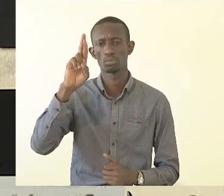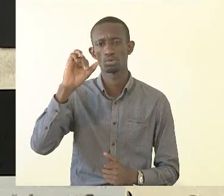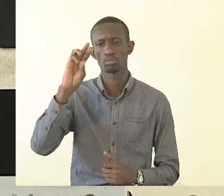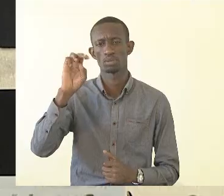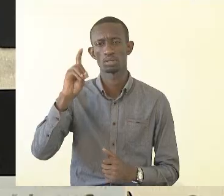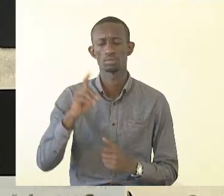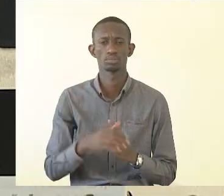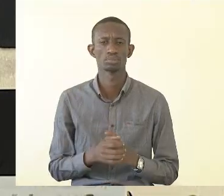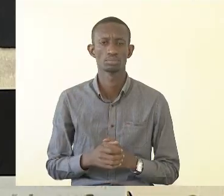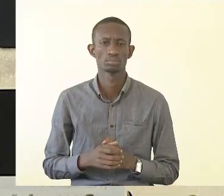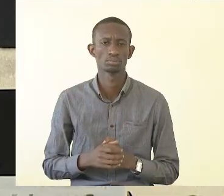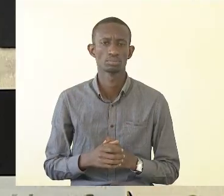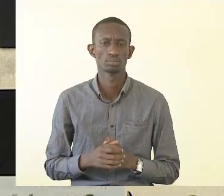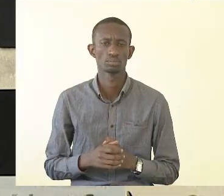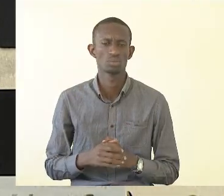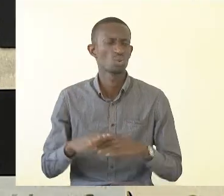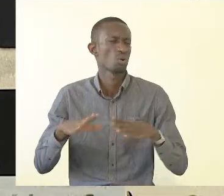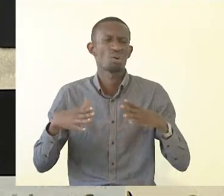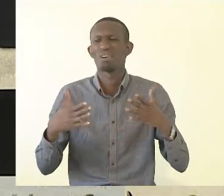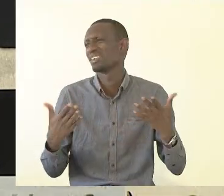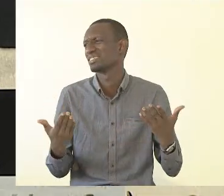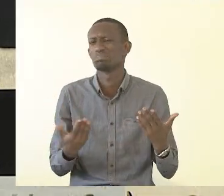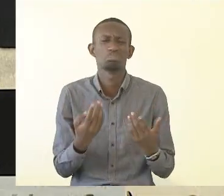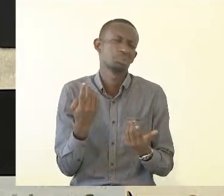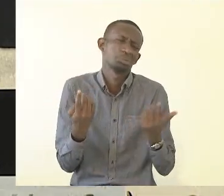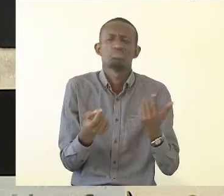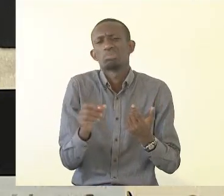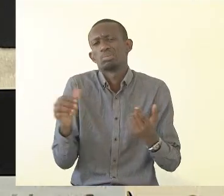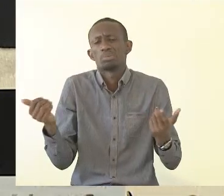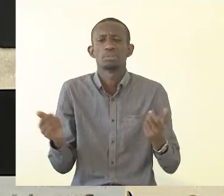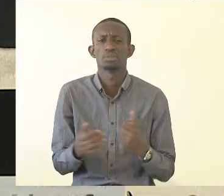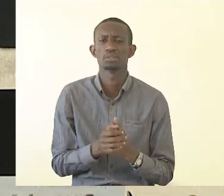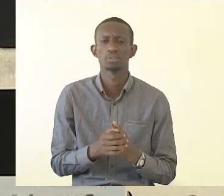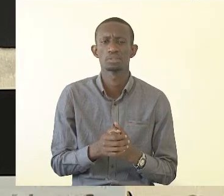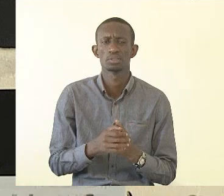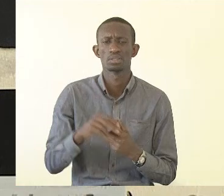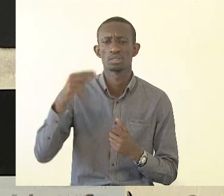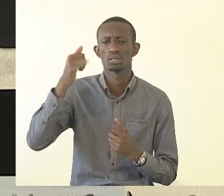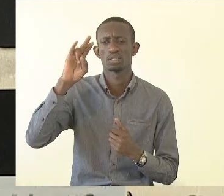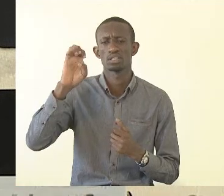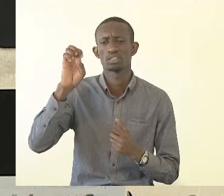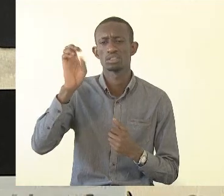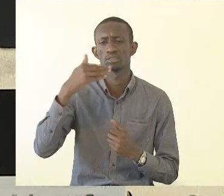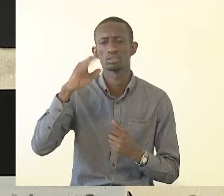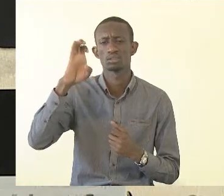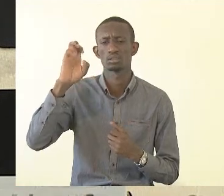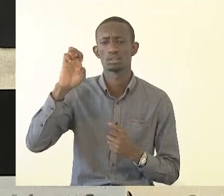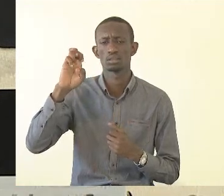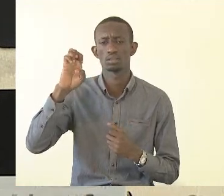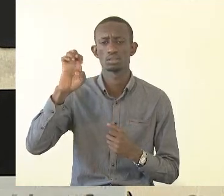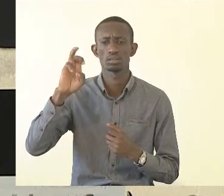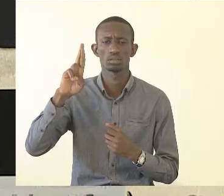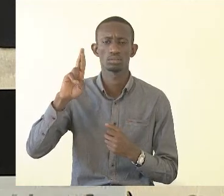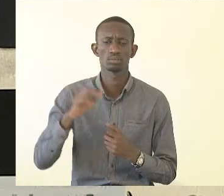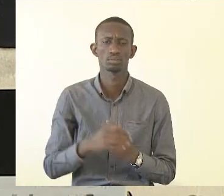or any other halogen carrier, not necessarily iron 3 bromide, iron 3 bromide. This must be